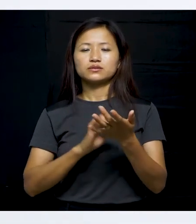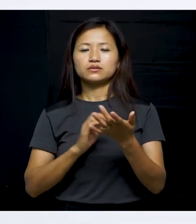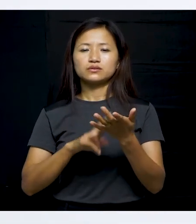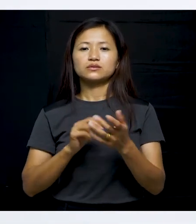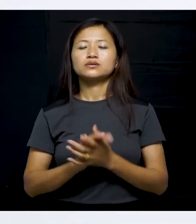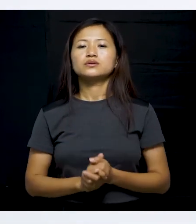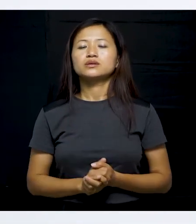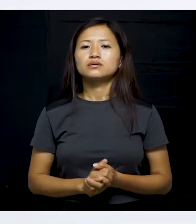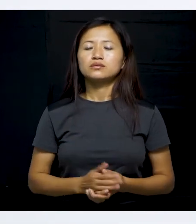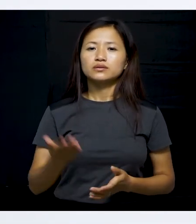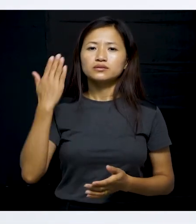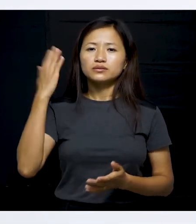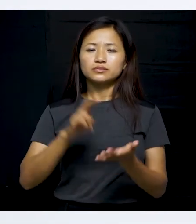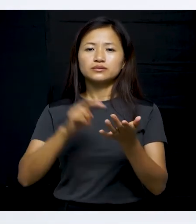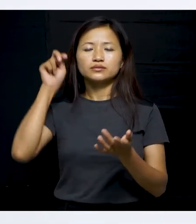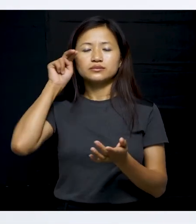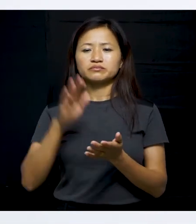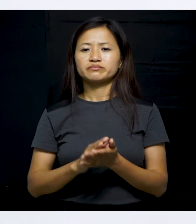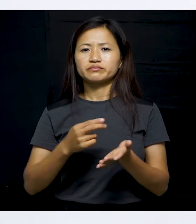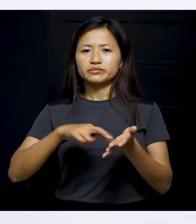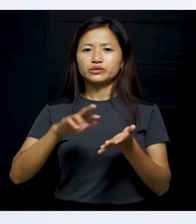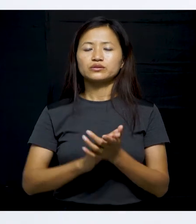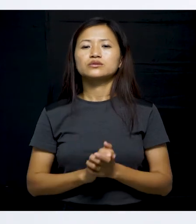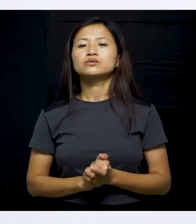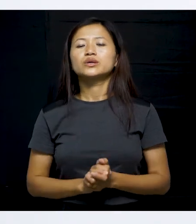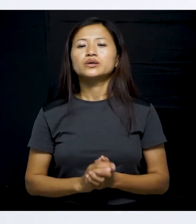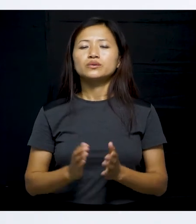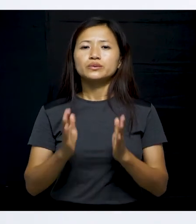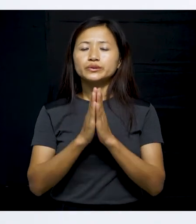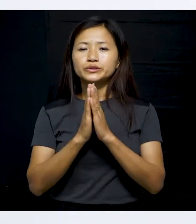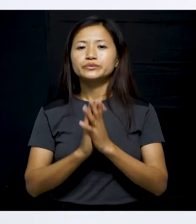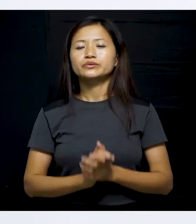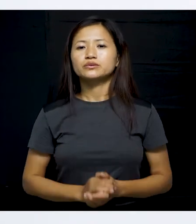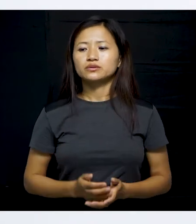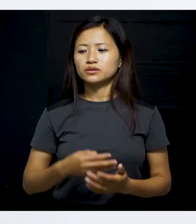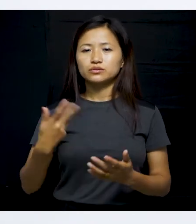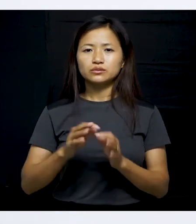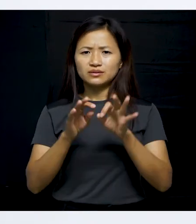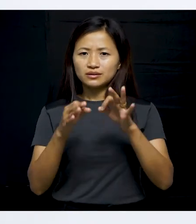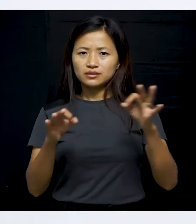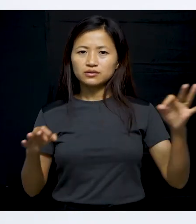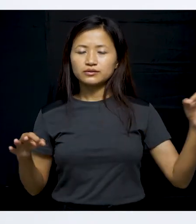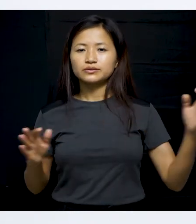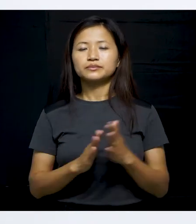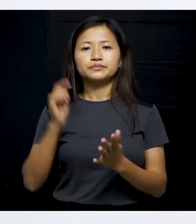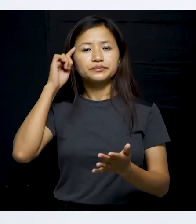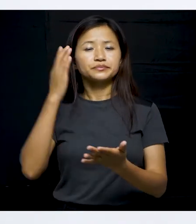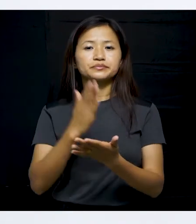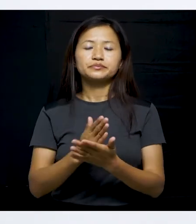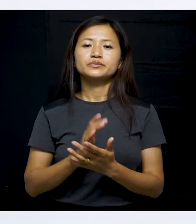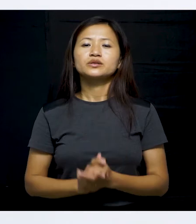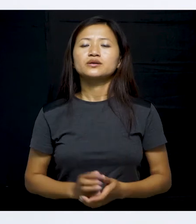religion. Earlier, the Nagas were nature worshippers. They used to worship the spirits, and they believe that the